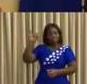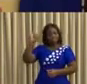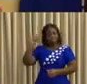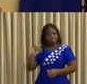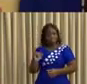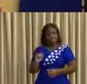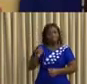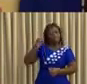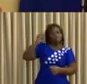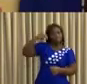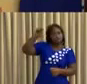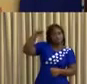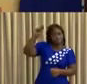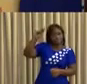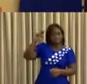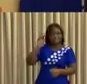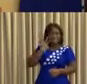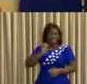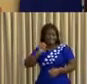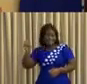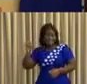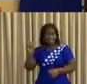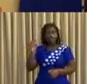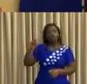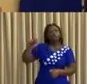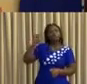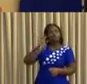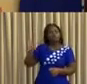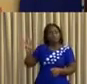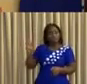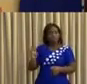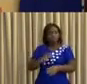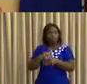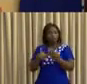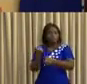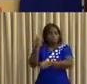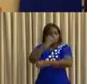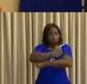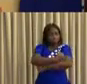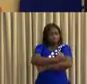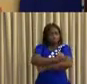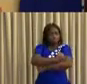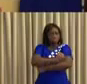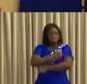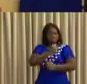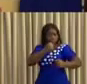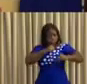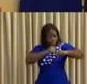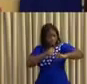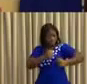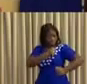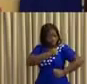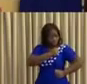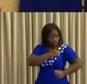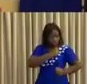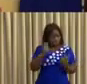western, and northern borders were shored up by some personnel from the military. This